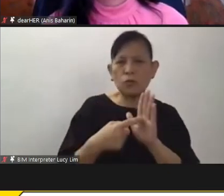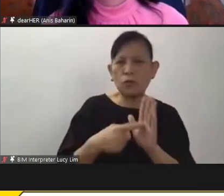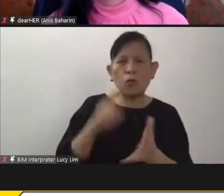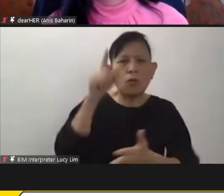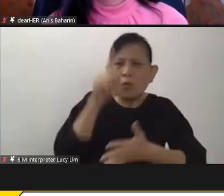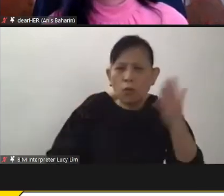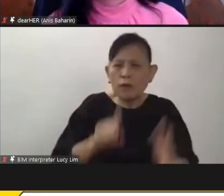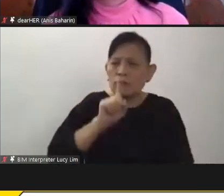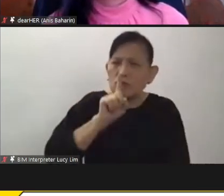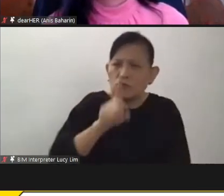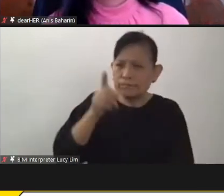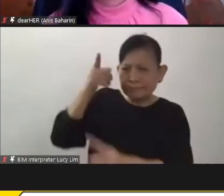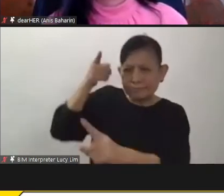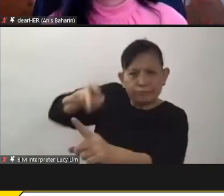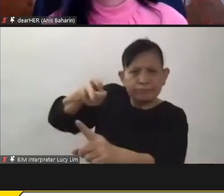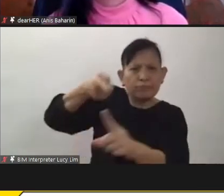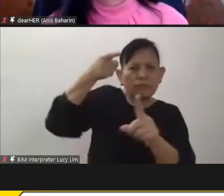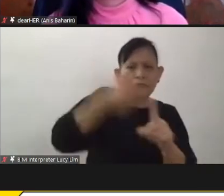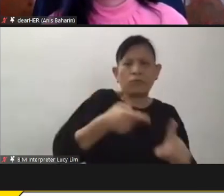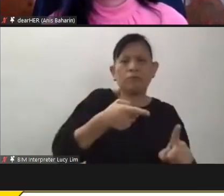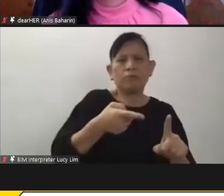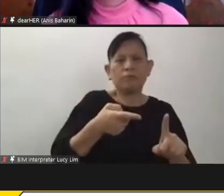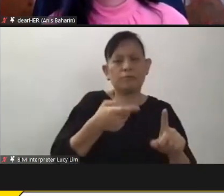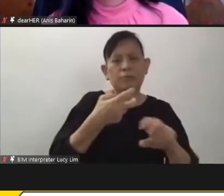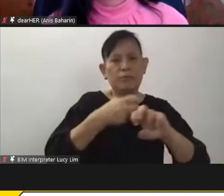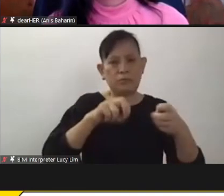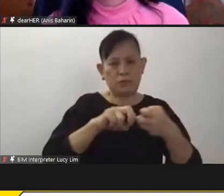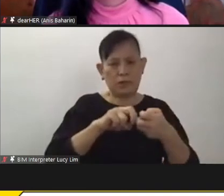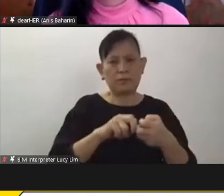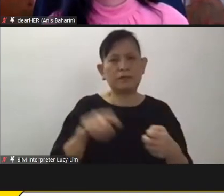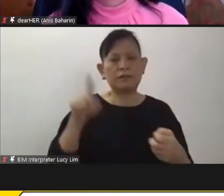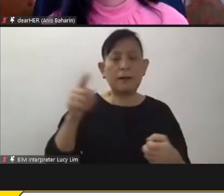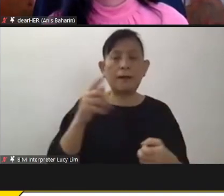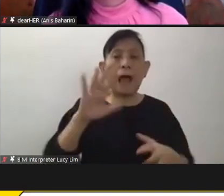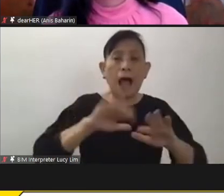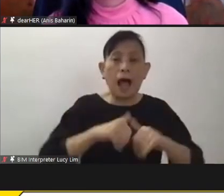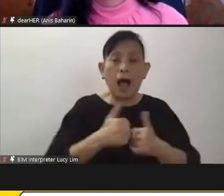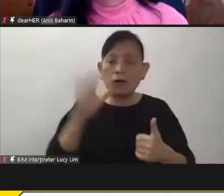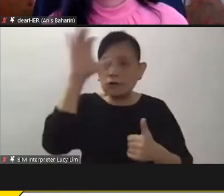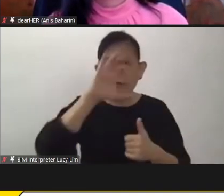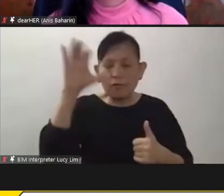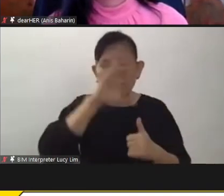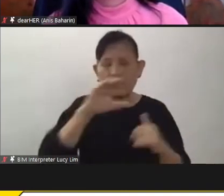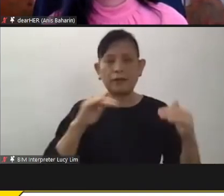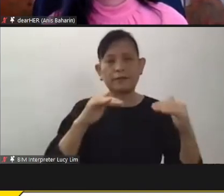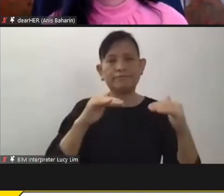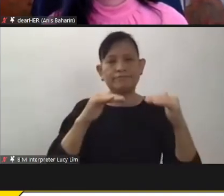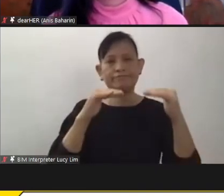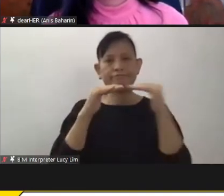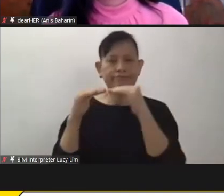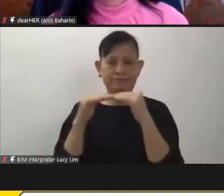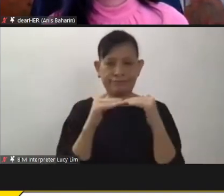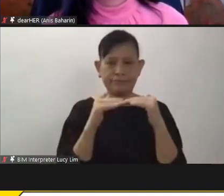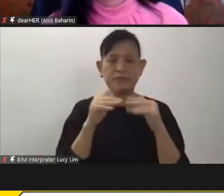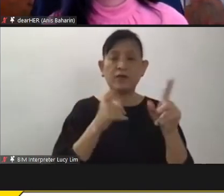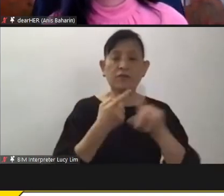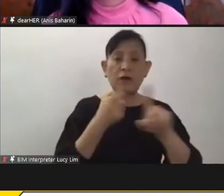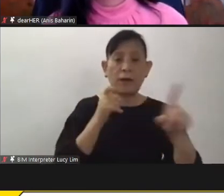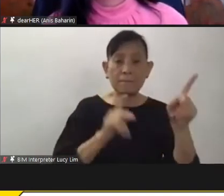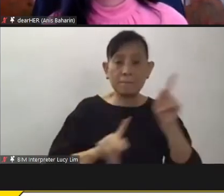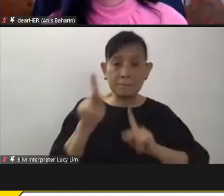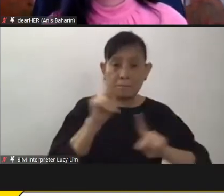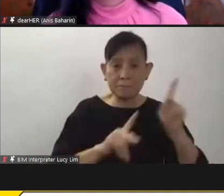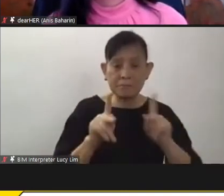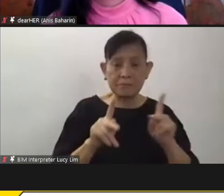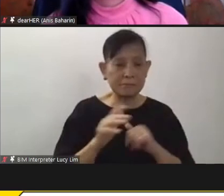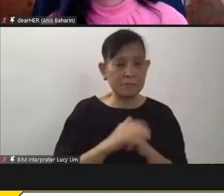define those things, that maybe it's easier for us to seek accountability from people. We also, I guess what Ani said,